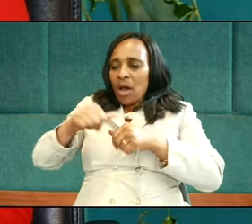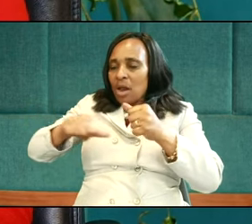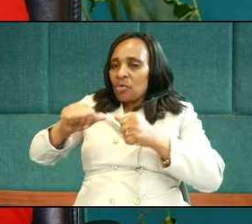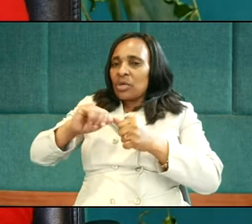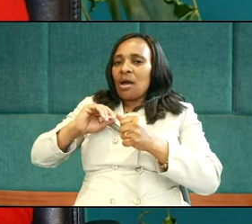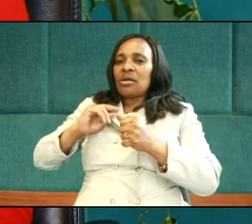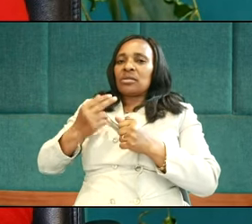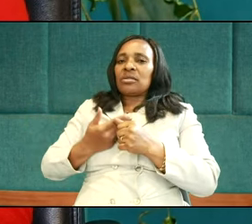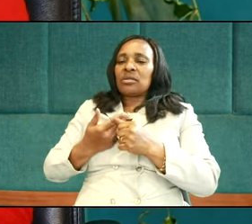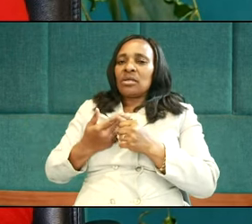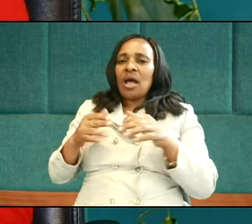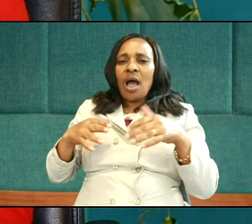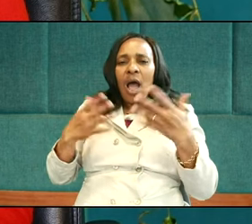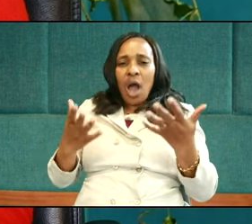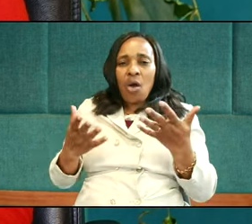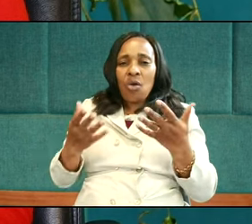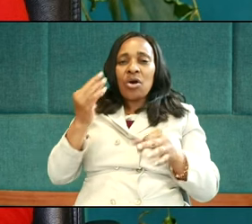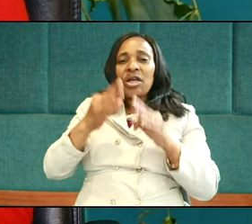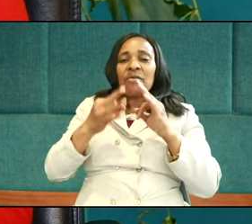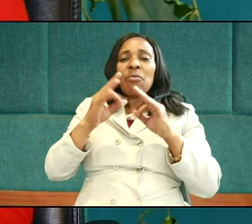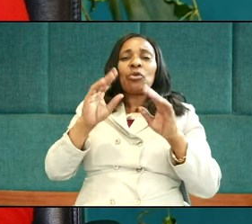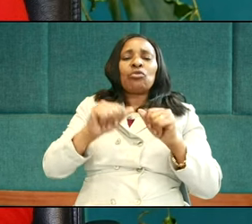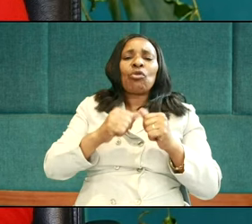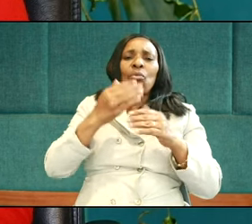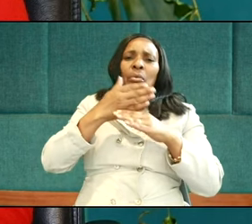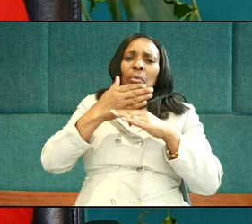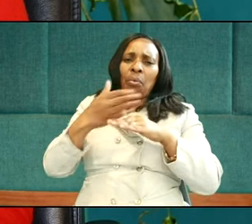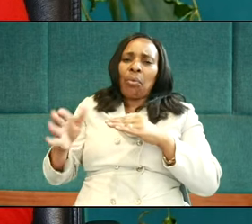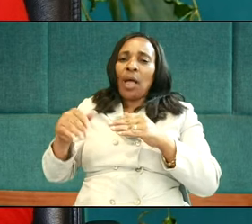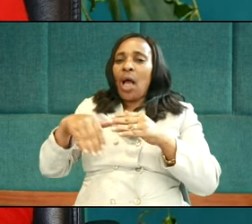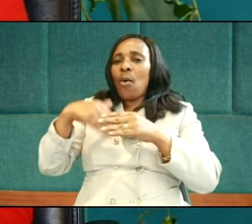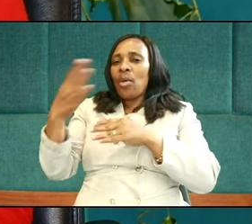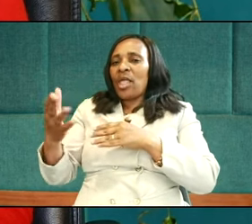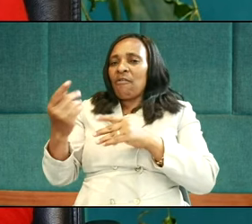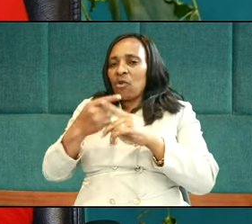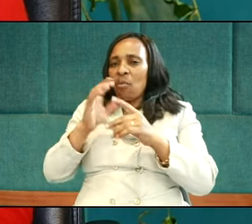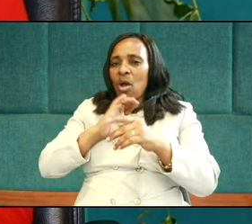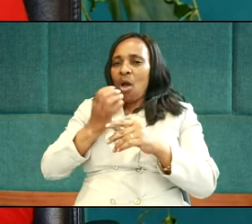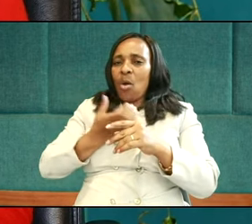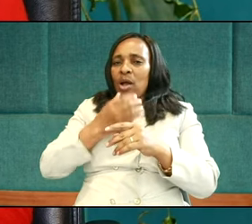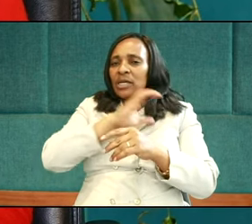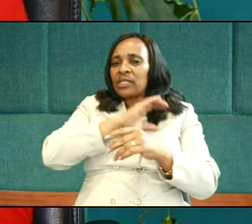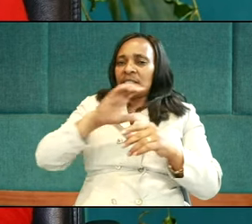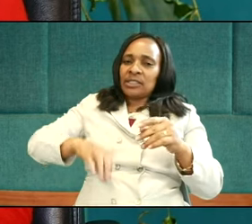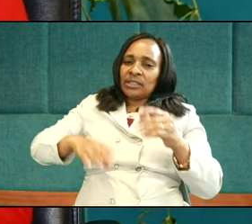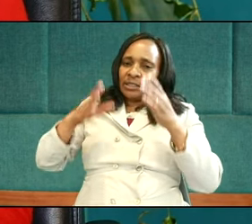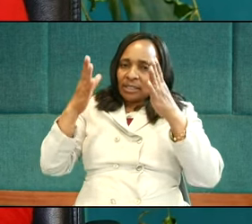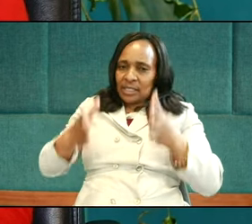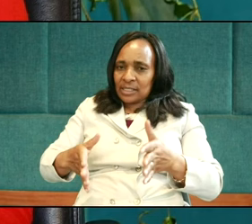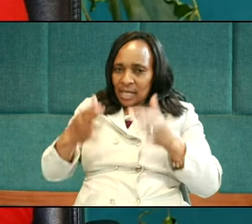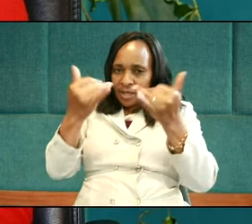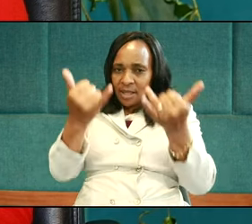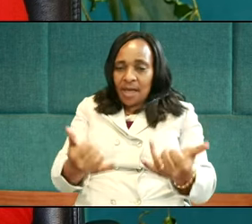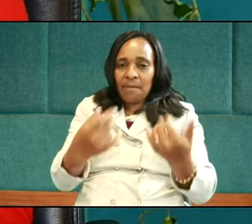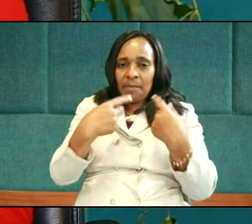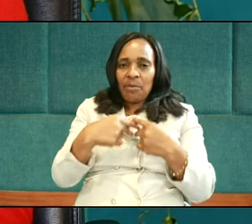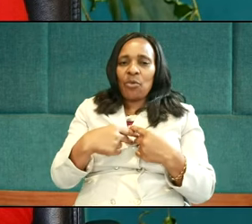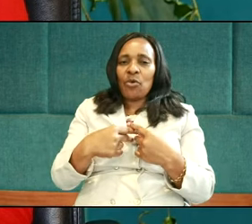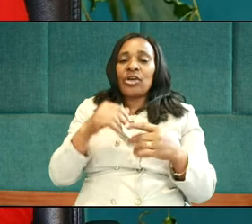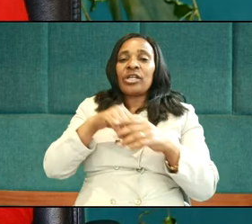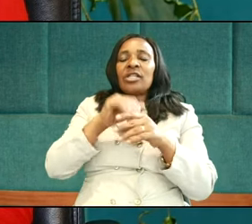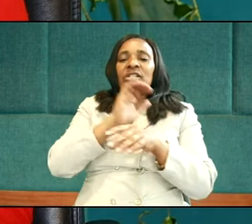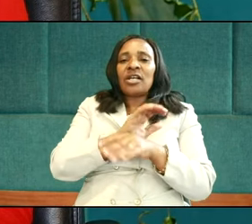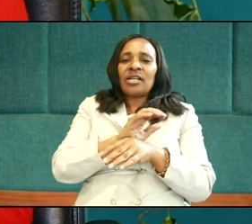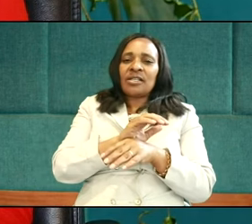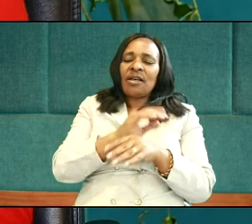us? And if at all we drift away, if we were to drift away from our Christianity as young people in the